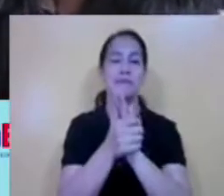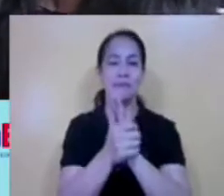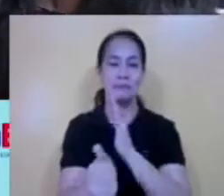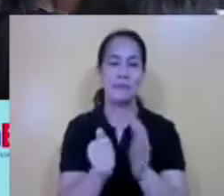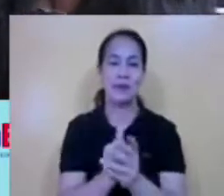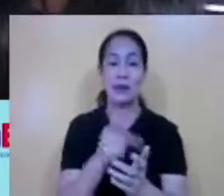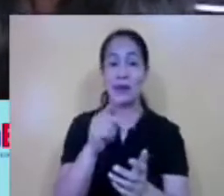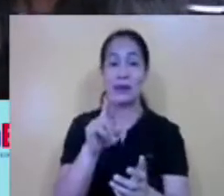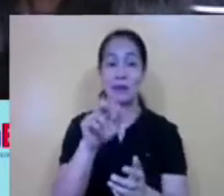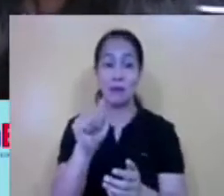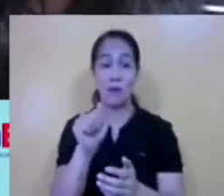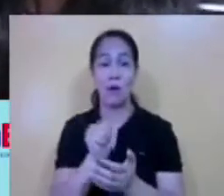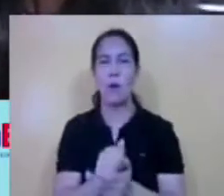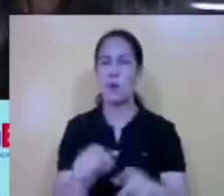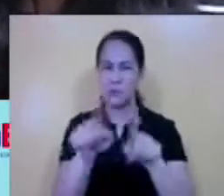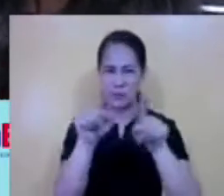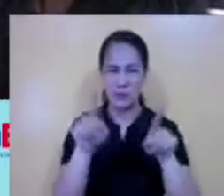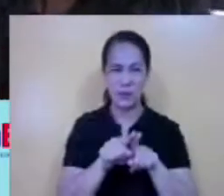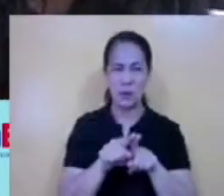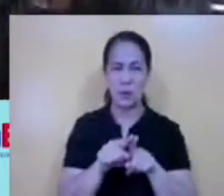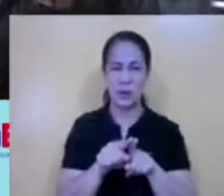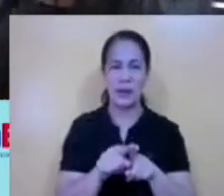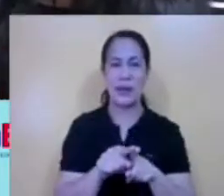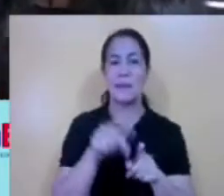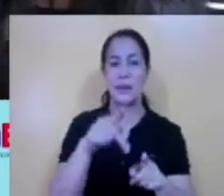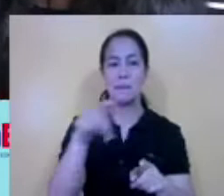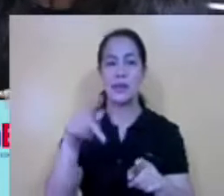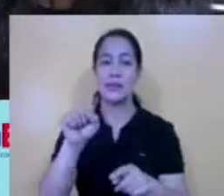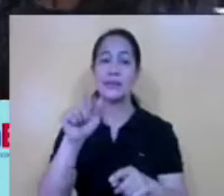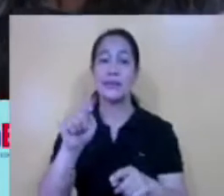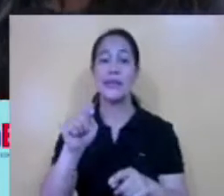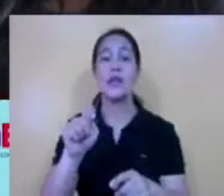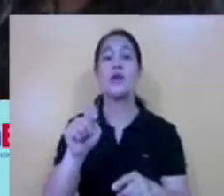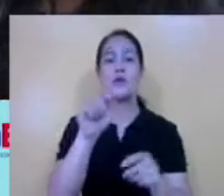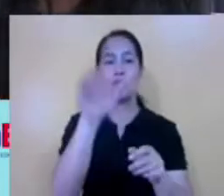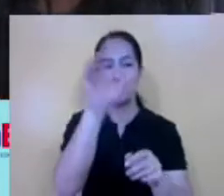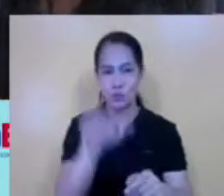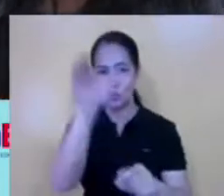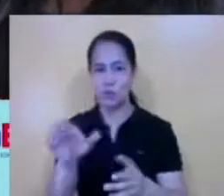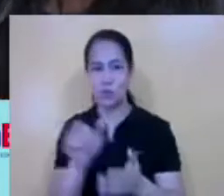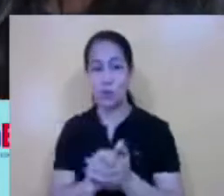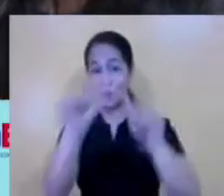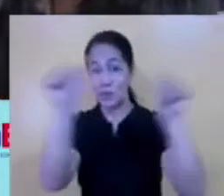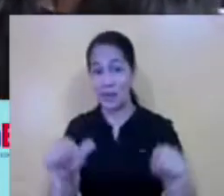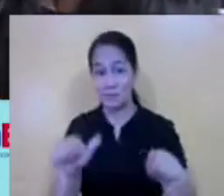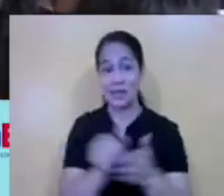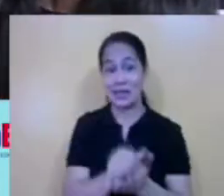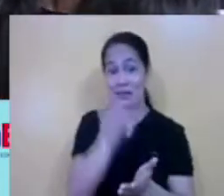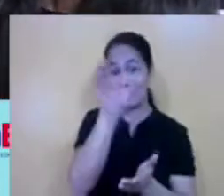also equates to the PPST domains. And below each column, you will see there the